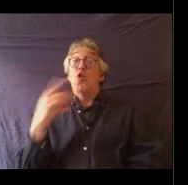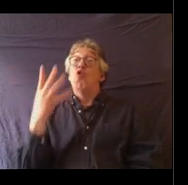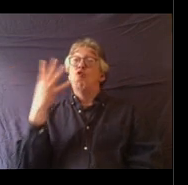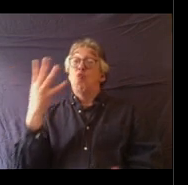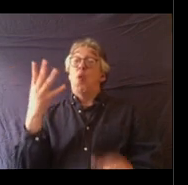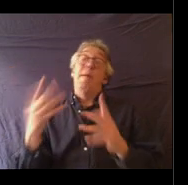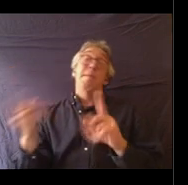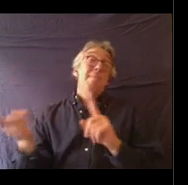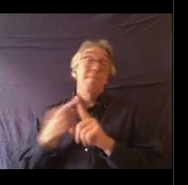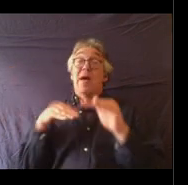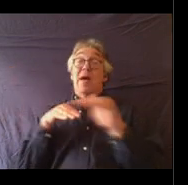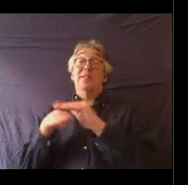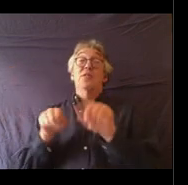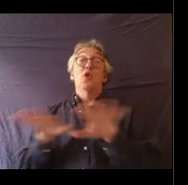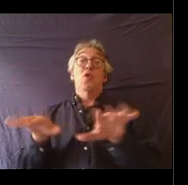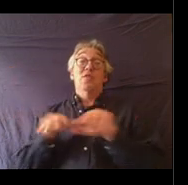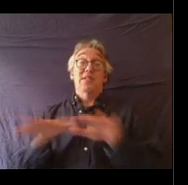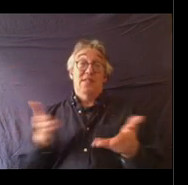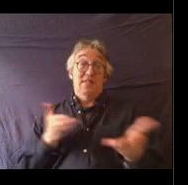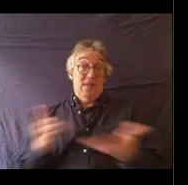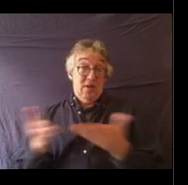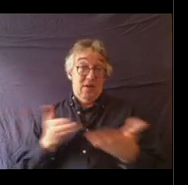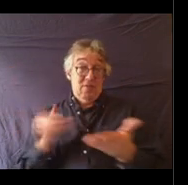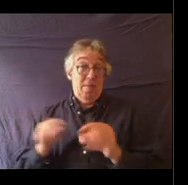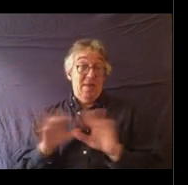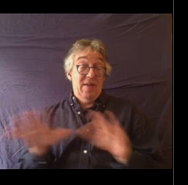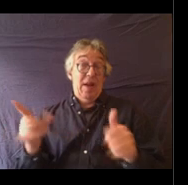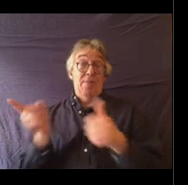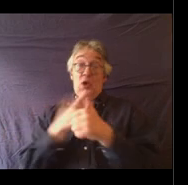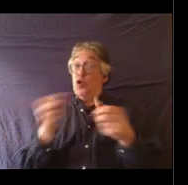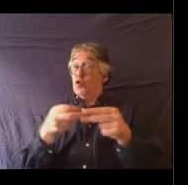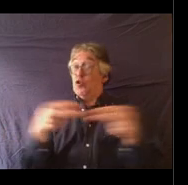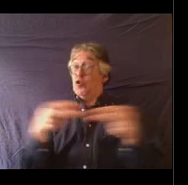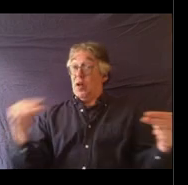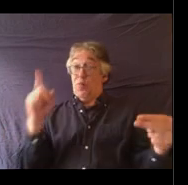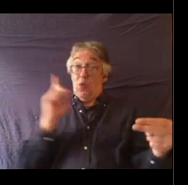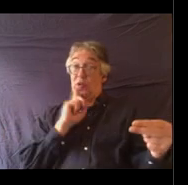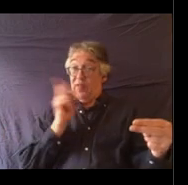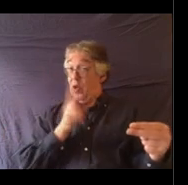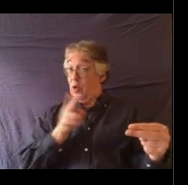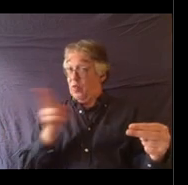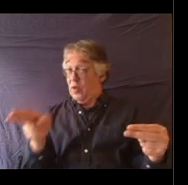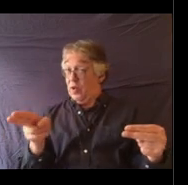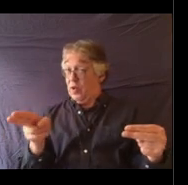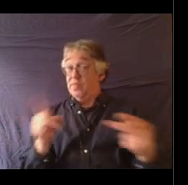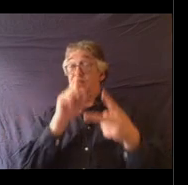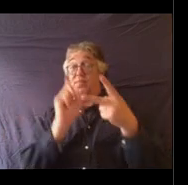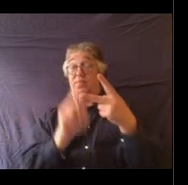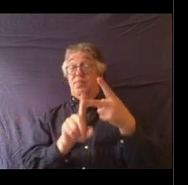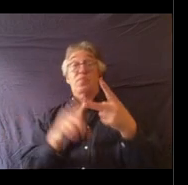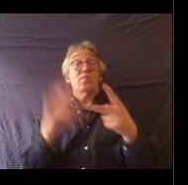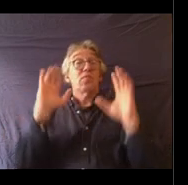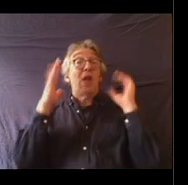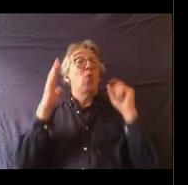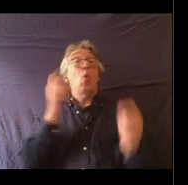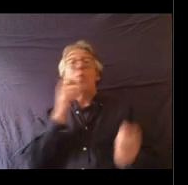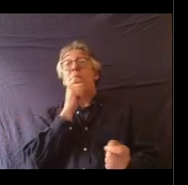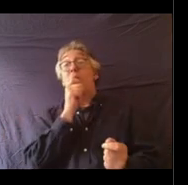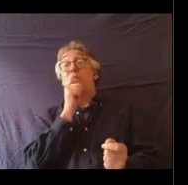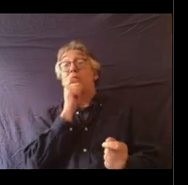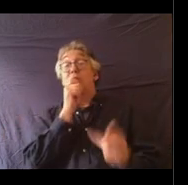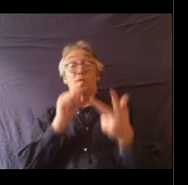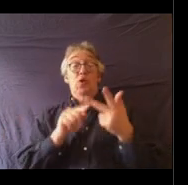services for media, which are subtitles for the deaf and hard of hearing, audio description, sign